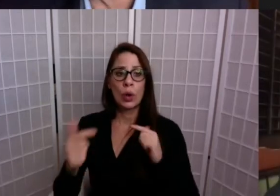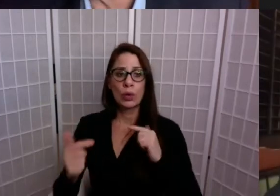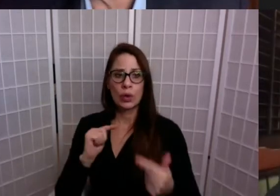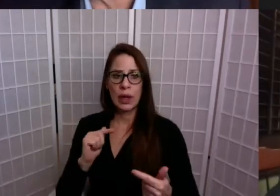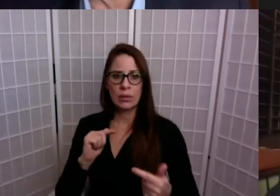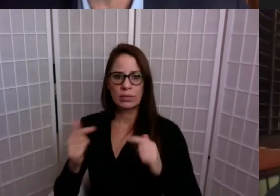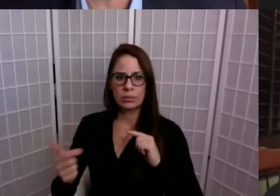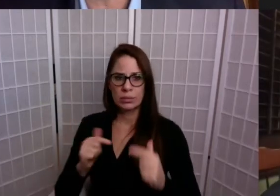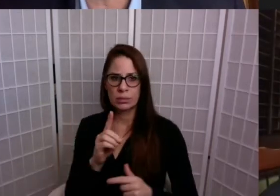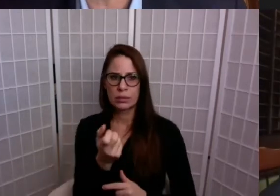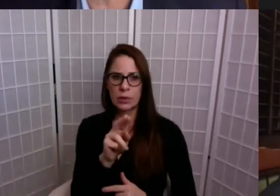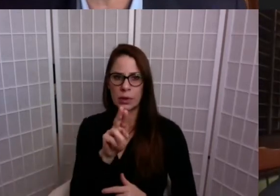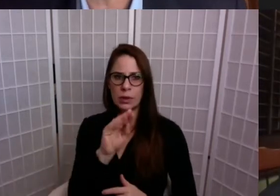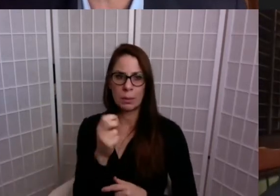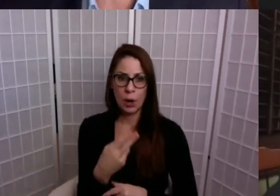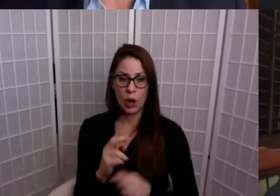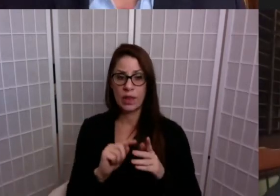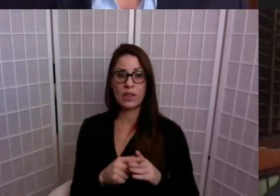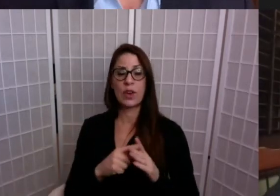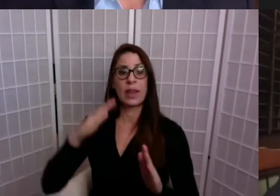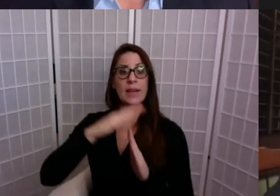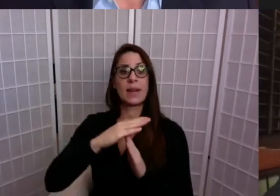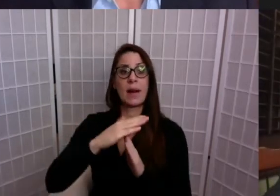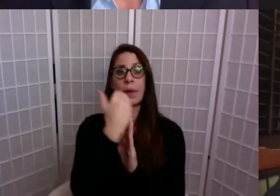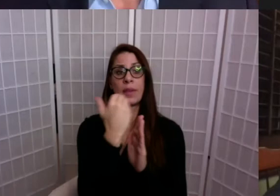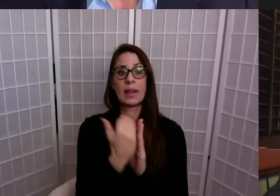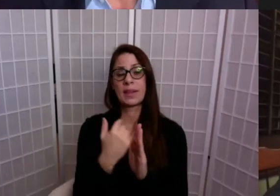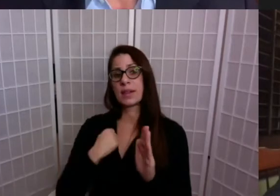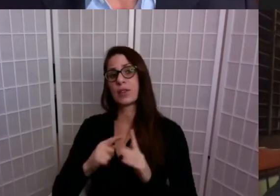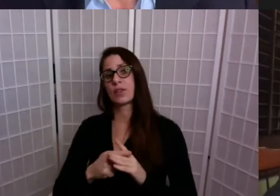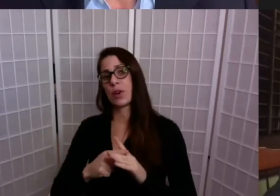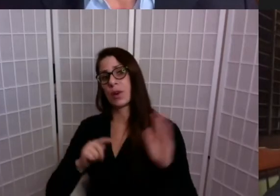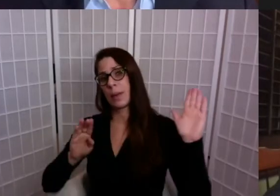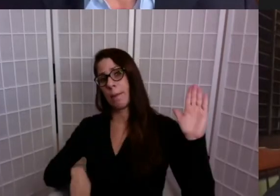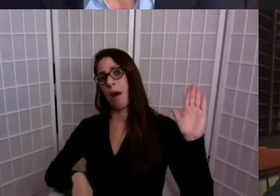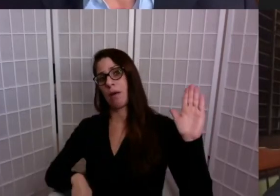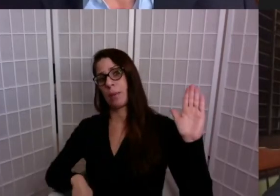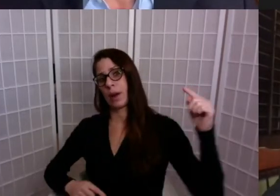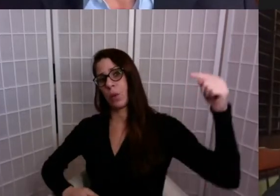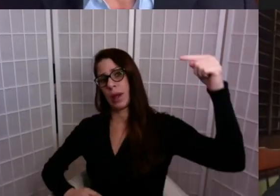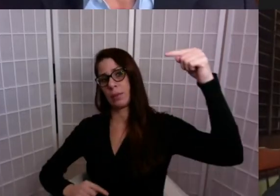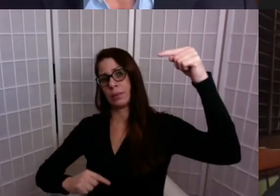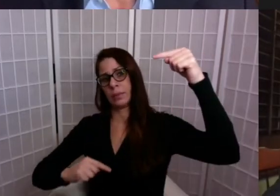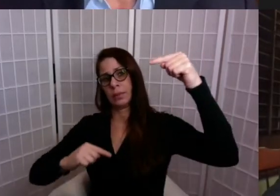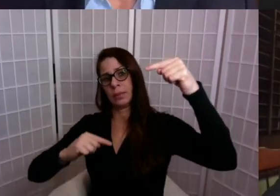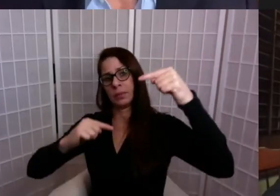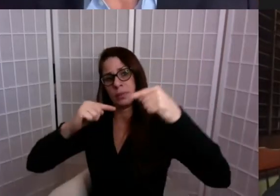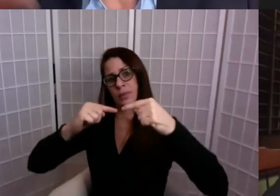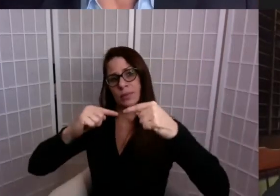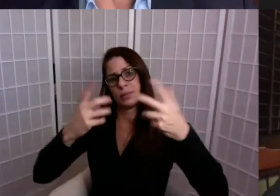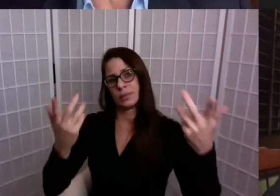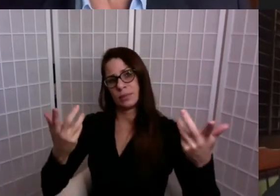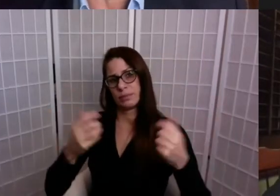and maybe Dr. Barth, you want to start at the top of the list and I can start at the bottom or something like that, and we can meet in the middle with going through our questions and trying